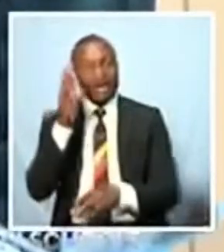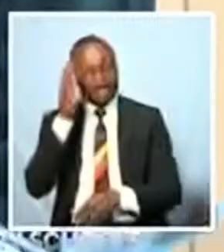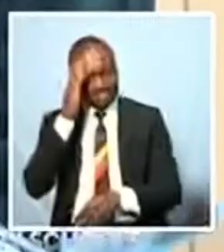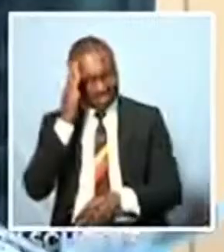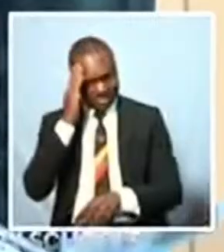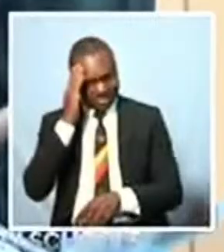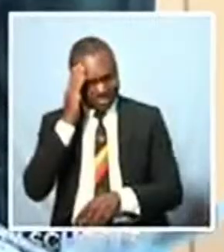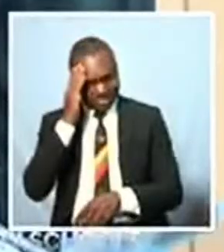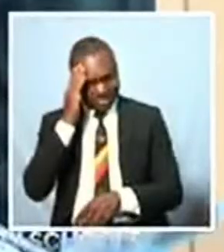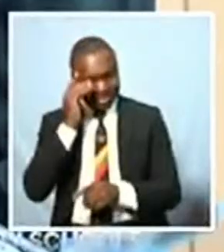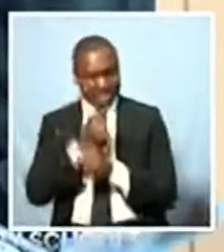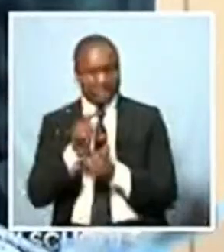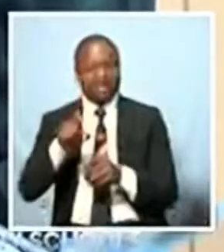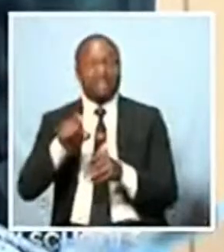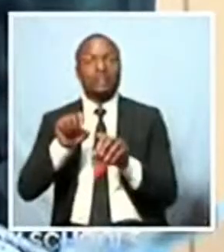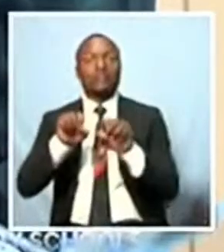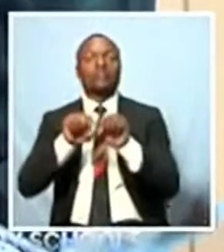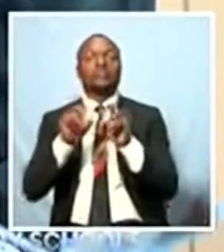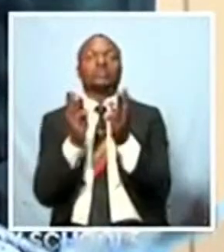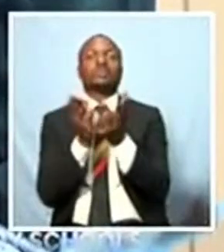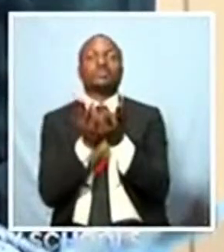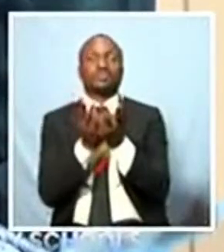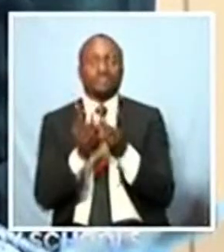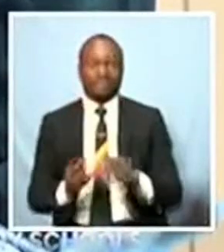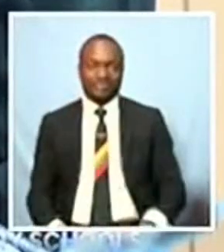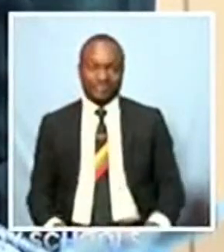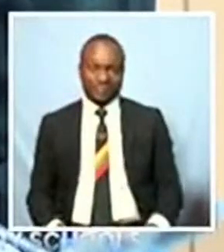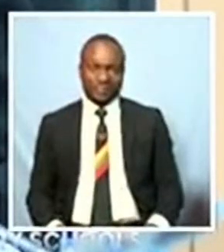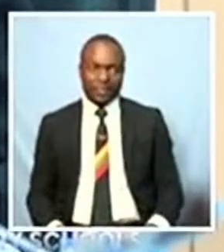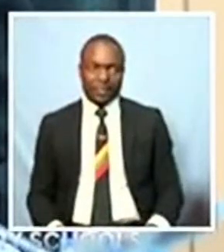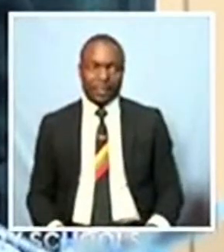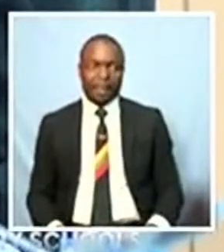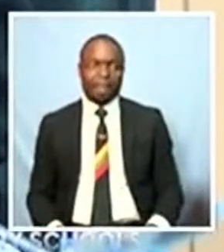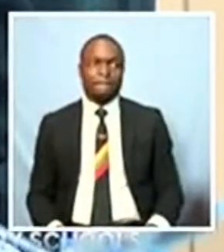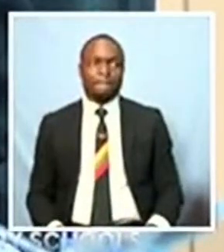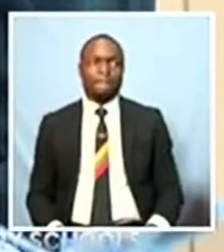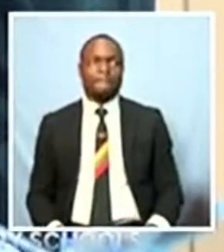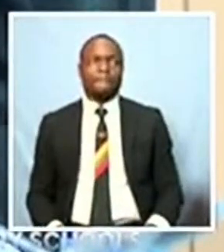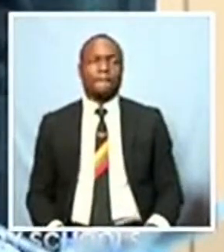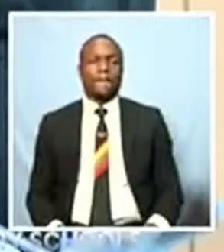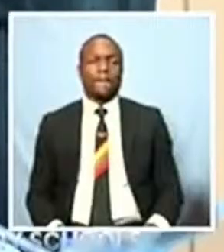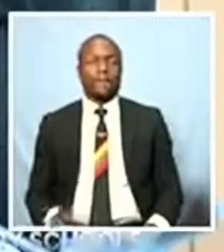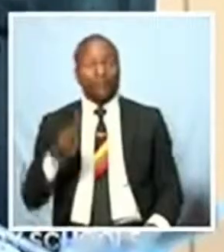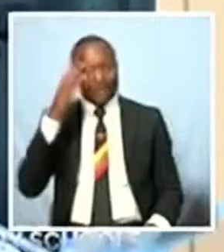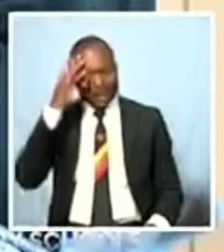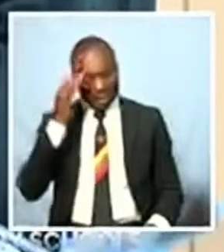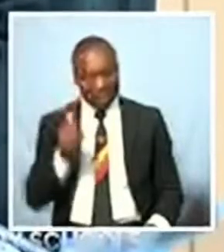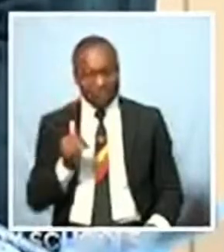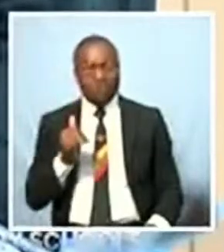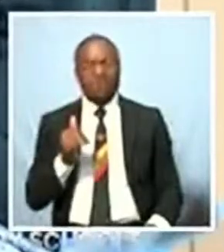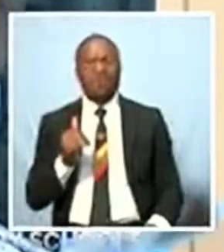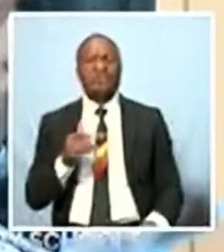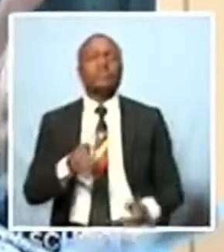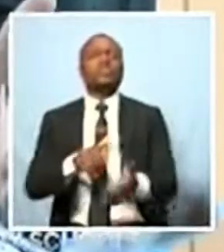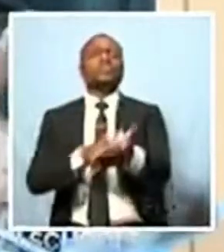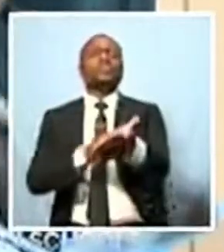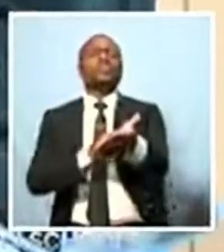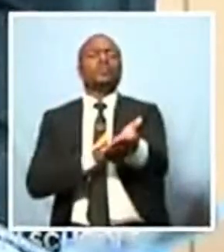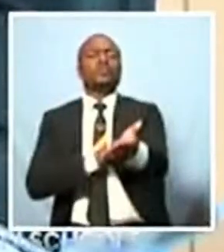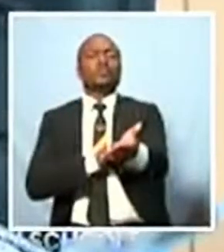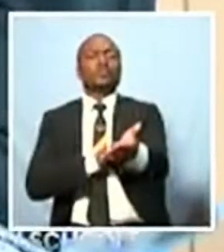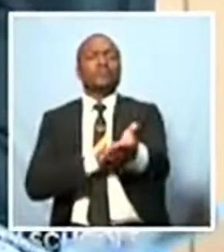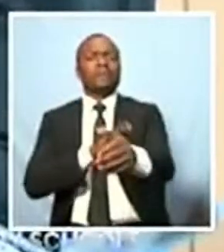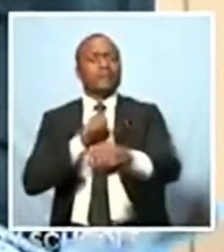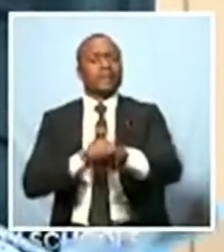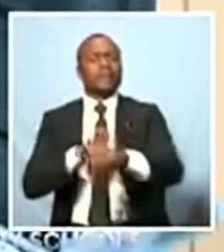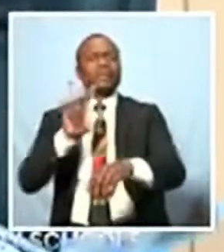they need are just workshops. And why why do we take so long? You have mentioned 3